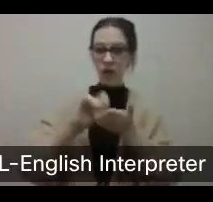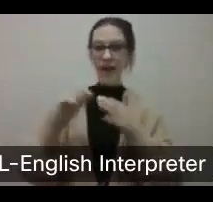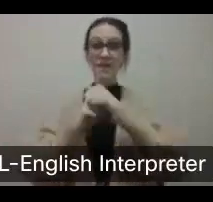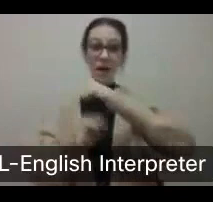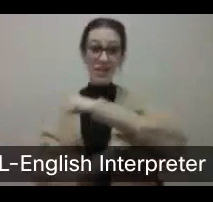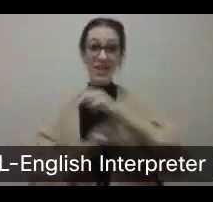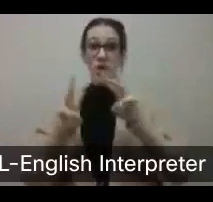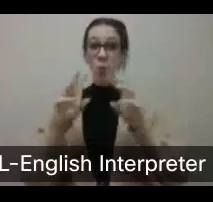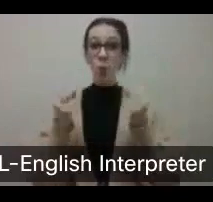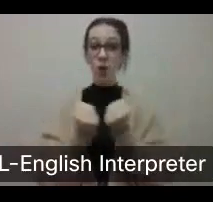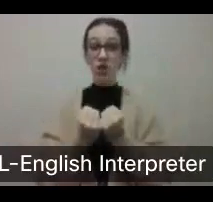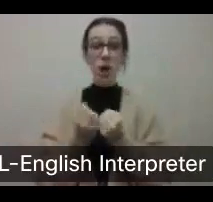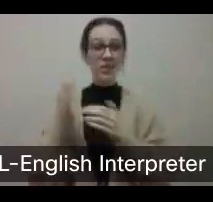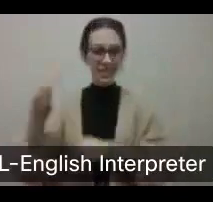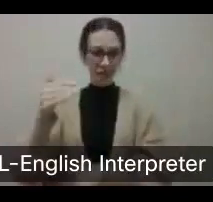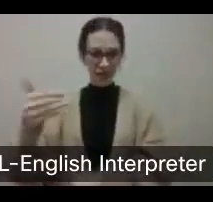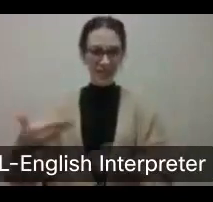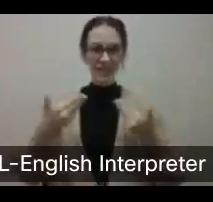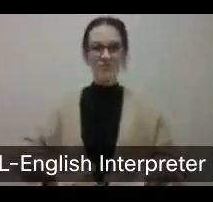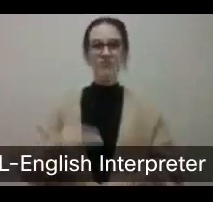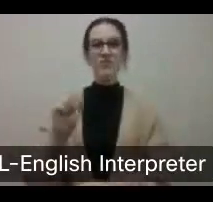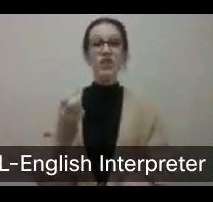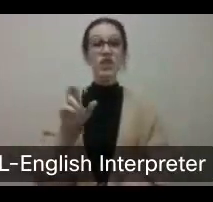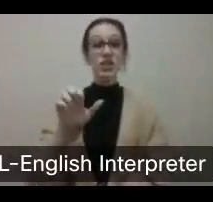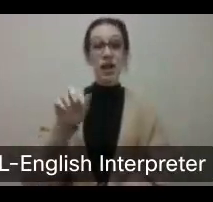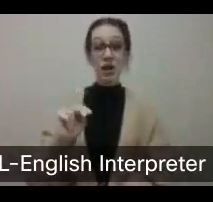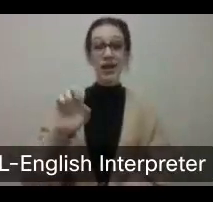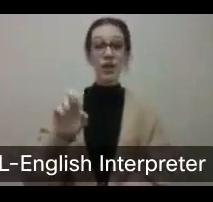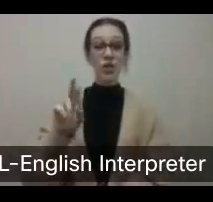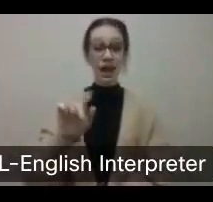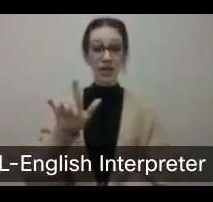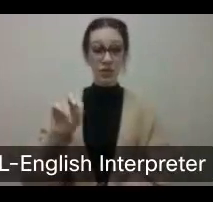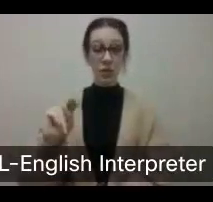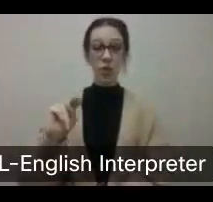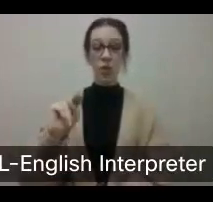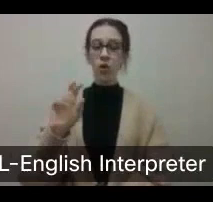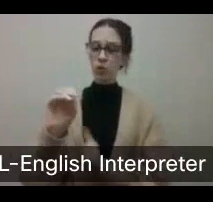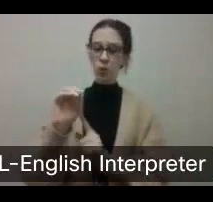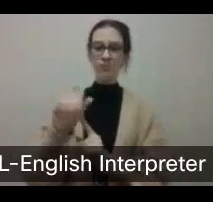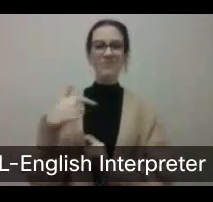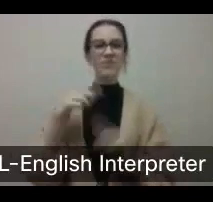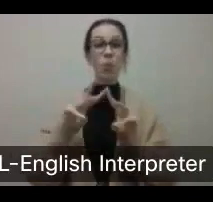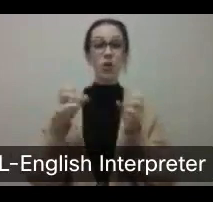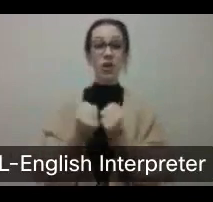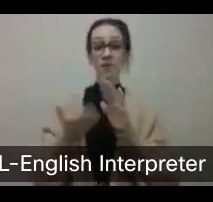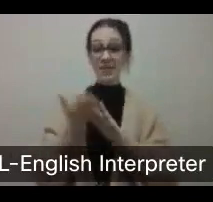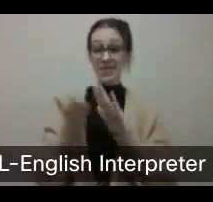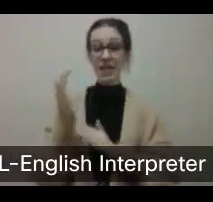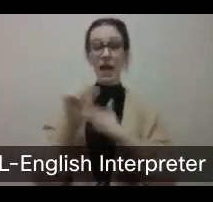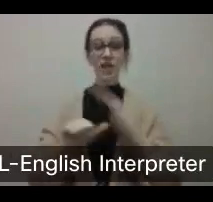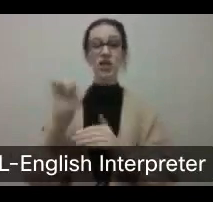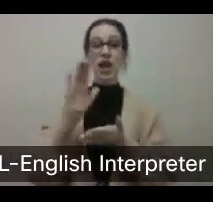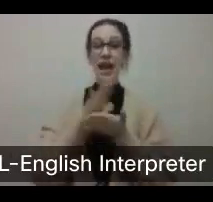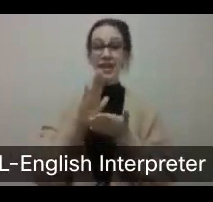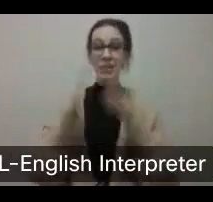series. My name is Sharon Arasso, and I am a workshop facilitator with the Academic Success Center. If you have any follow-up